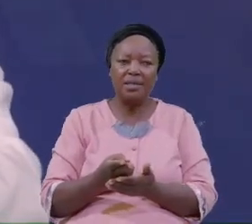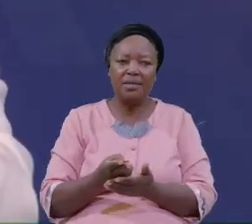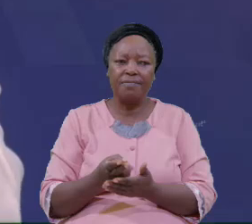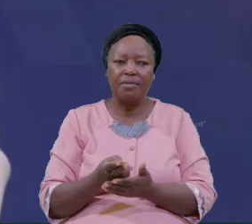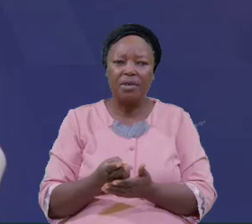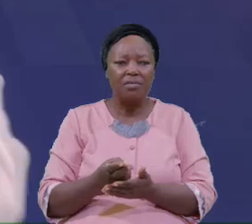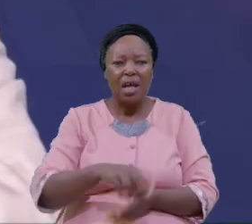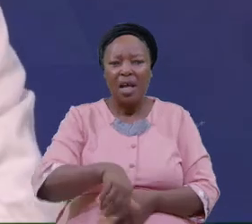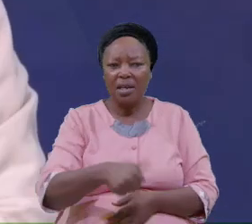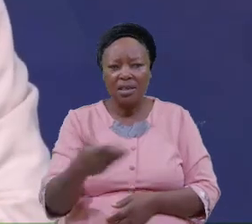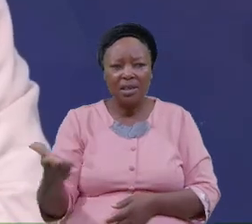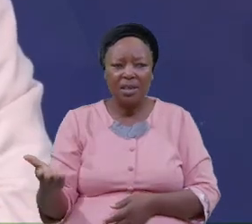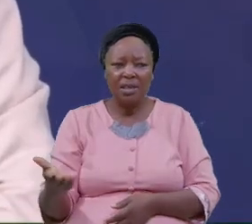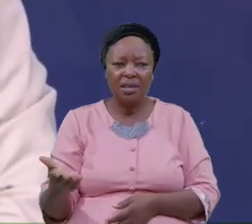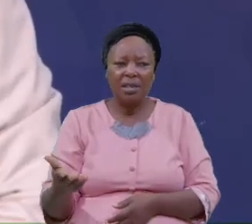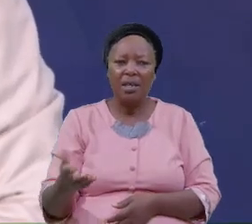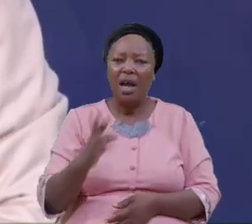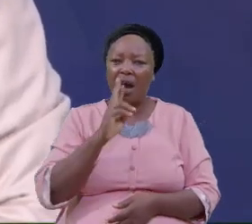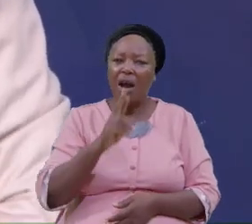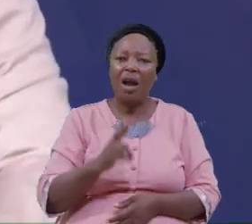whatsoever things are just,